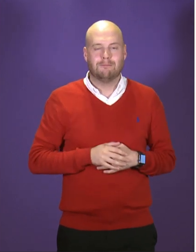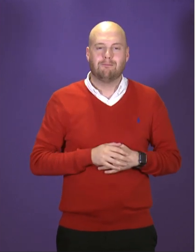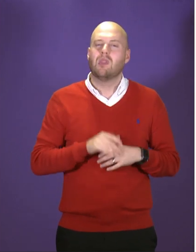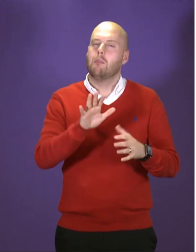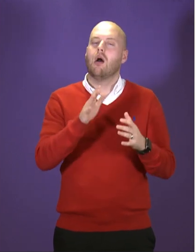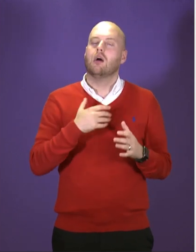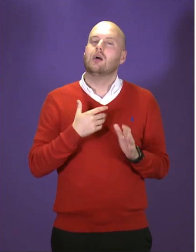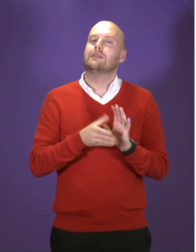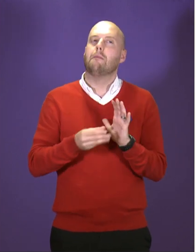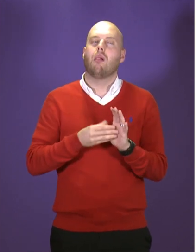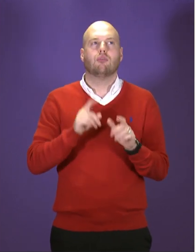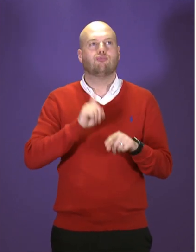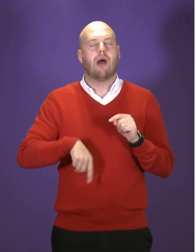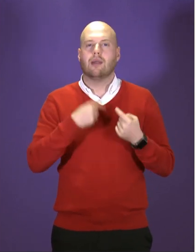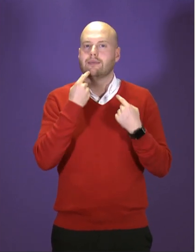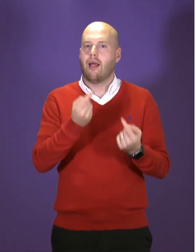need